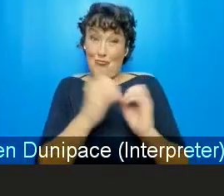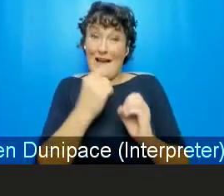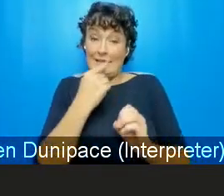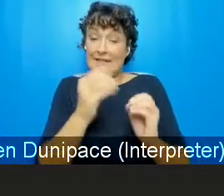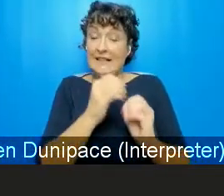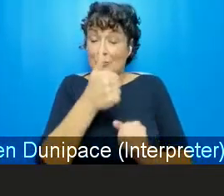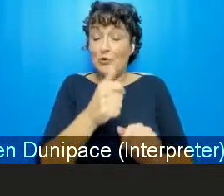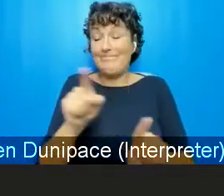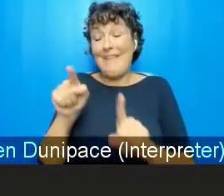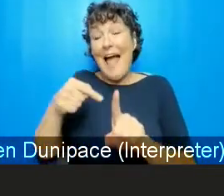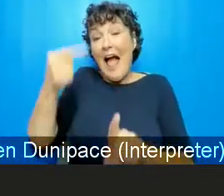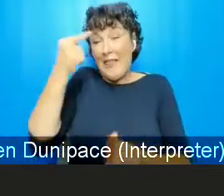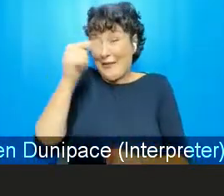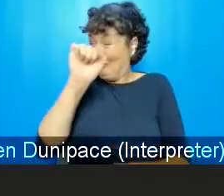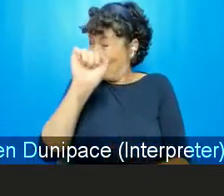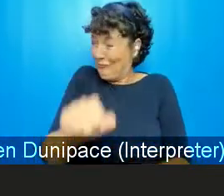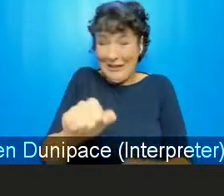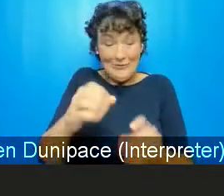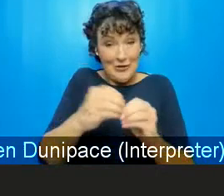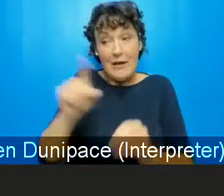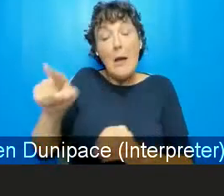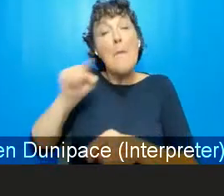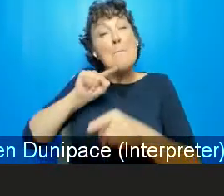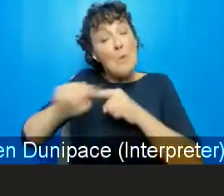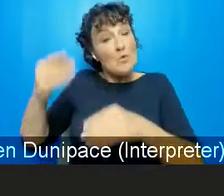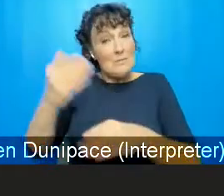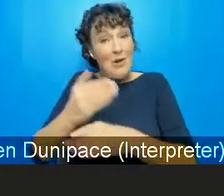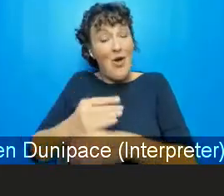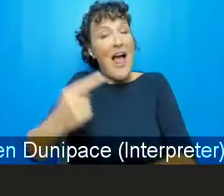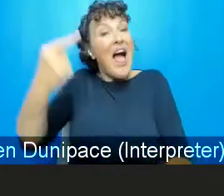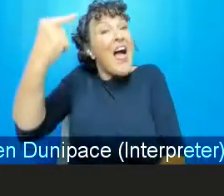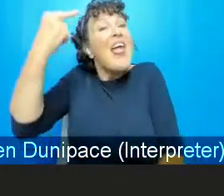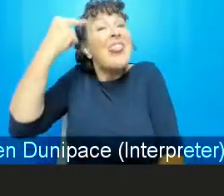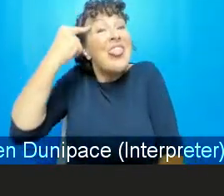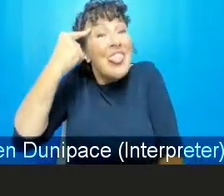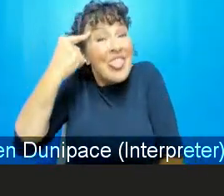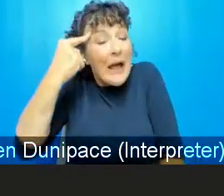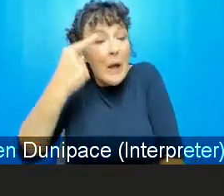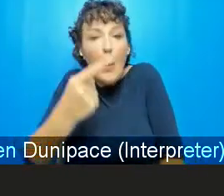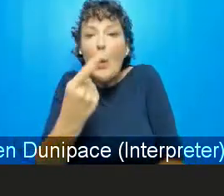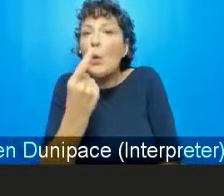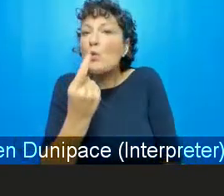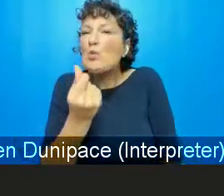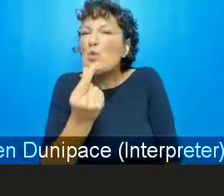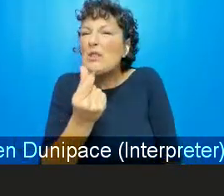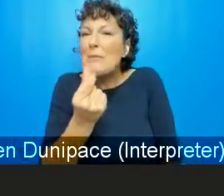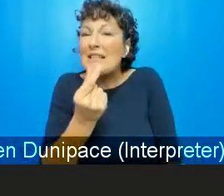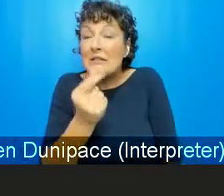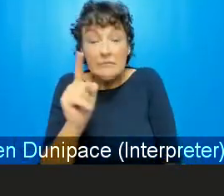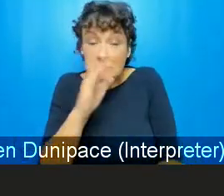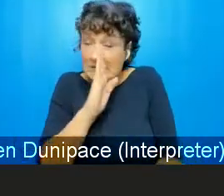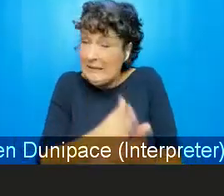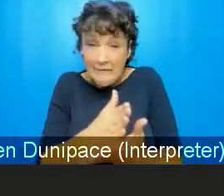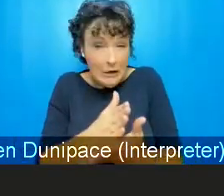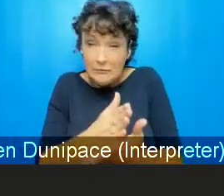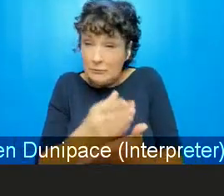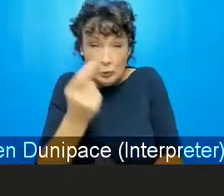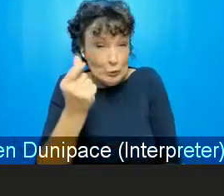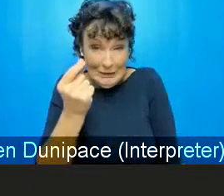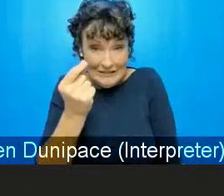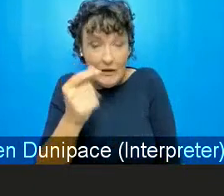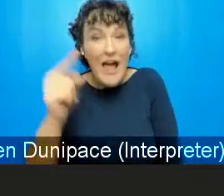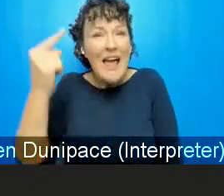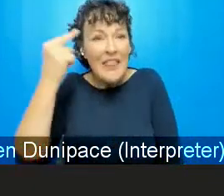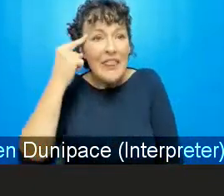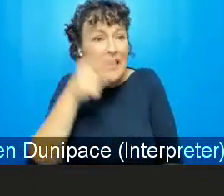it's exactly as you've said there, Brian, much of it is about the perceived cost of the adjustments and the perceived